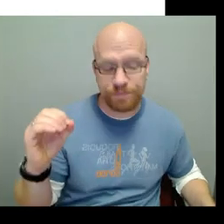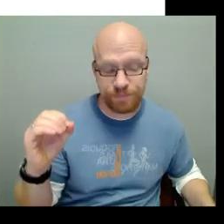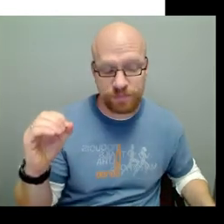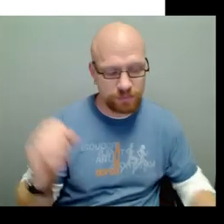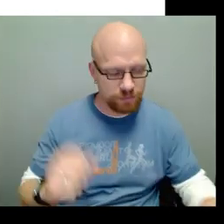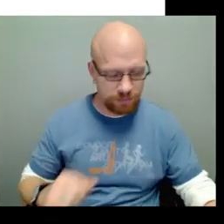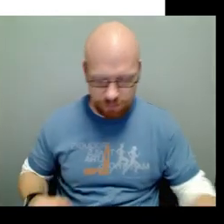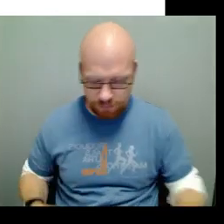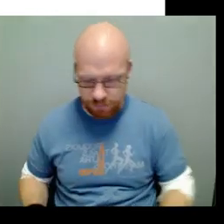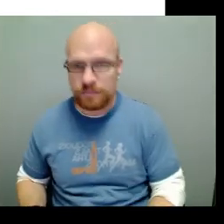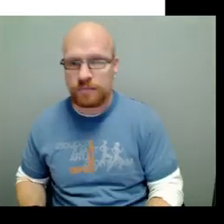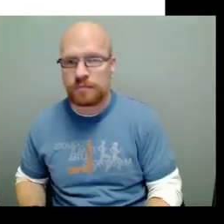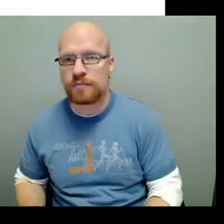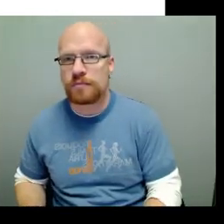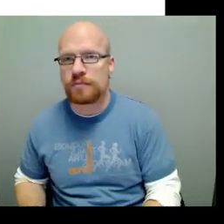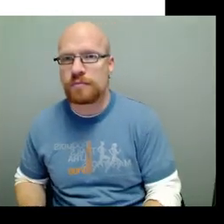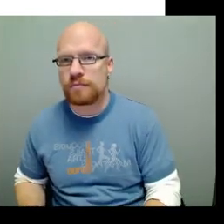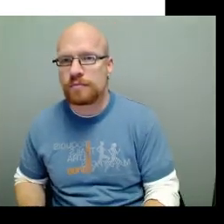0.